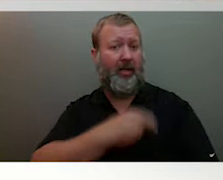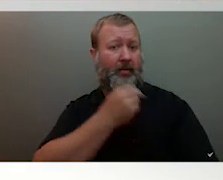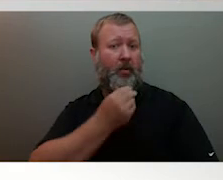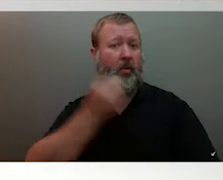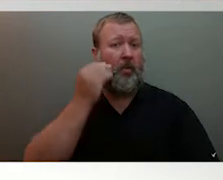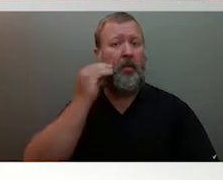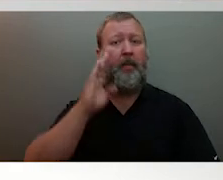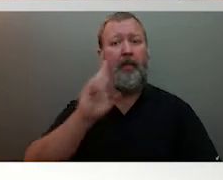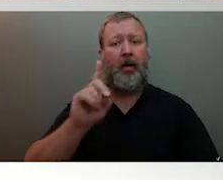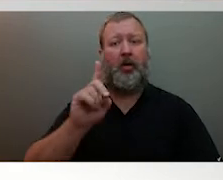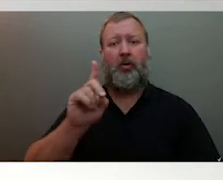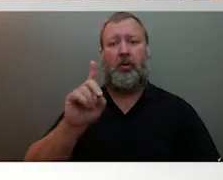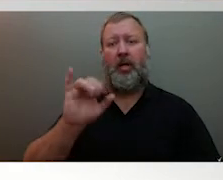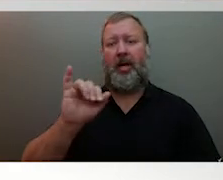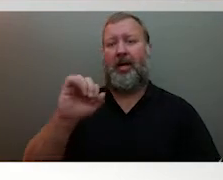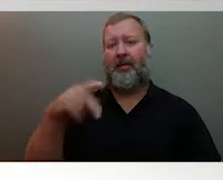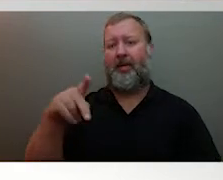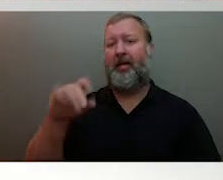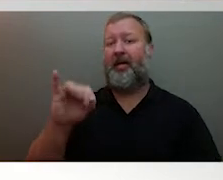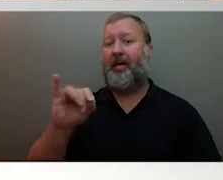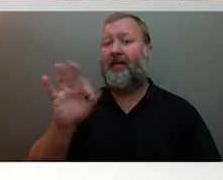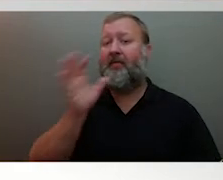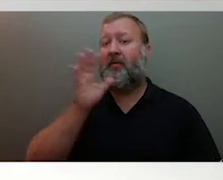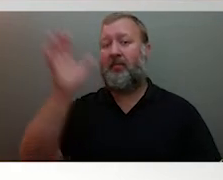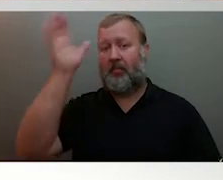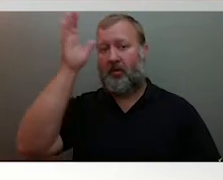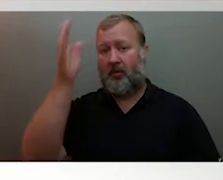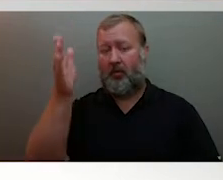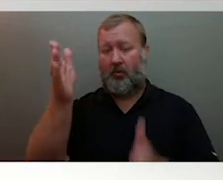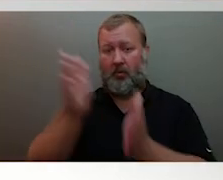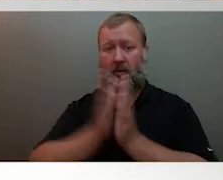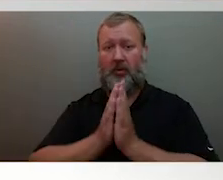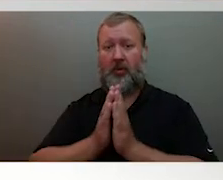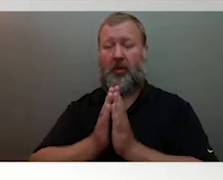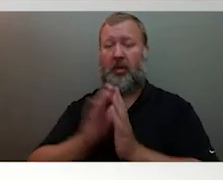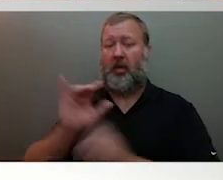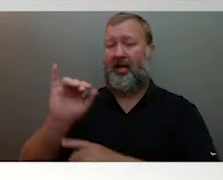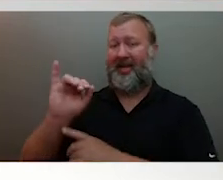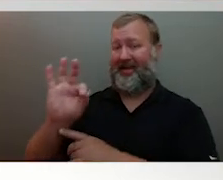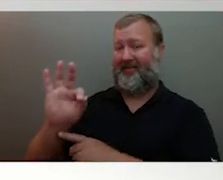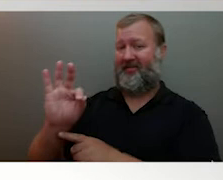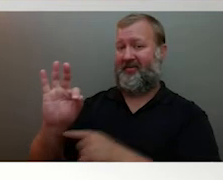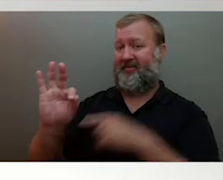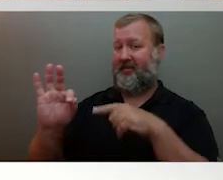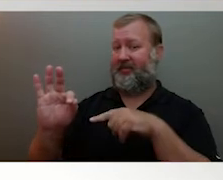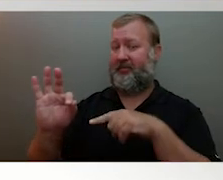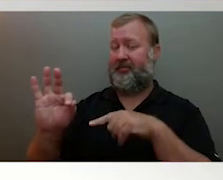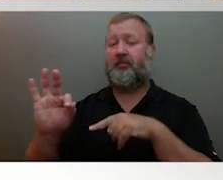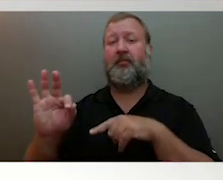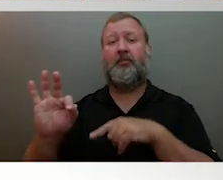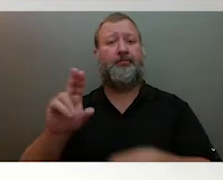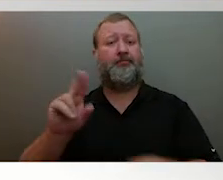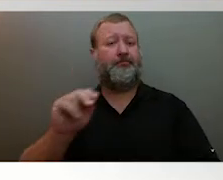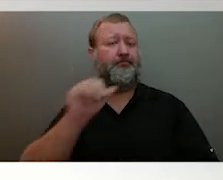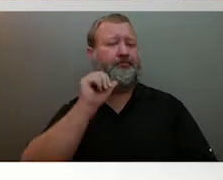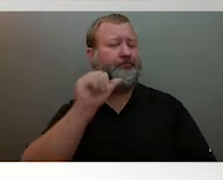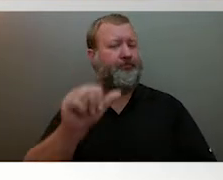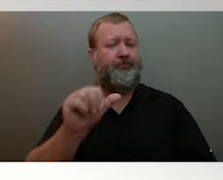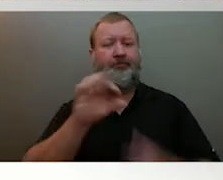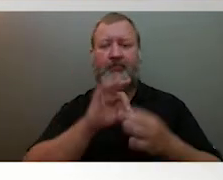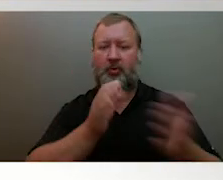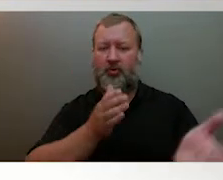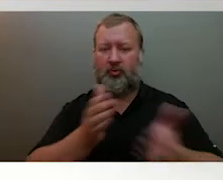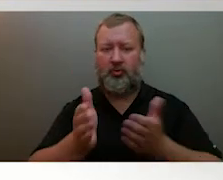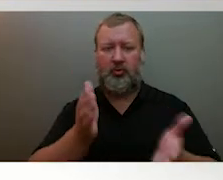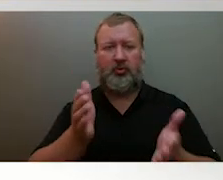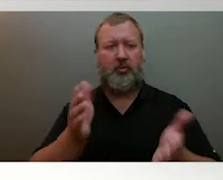homebound student's IEP if the parent requested? The key word there is if the parent requested. No. Related